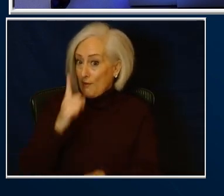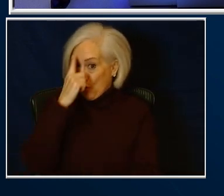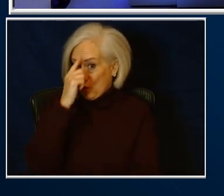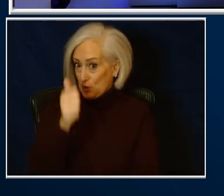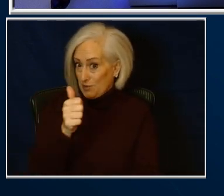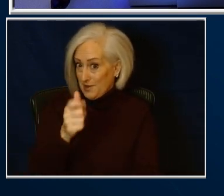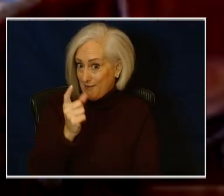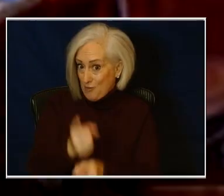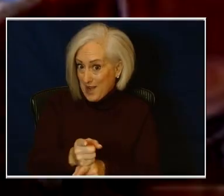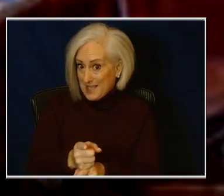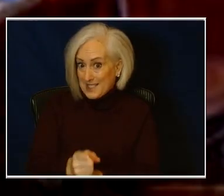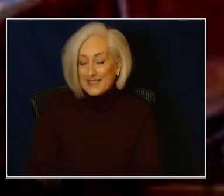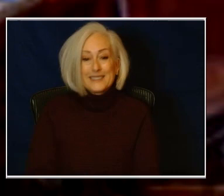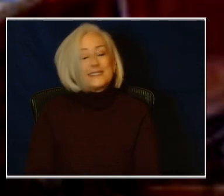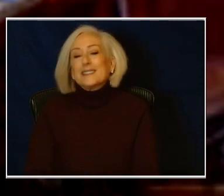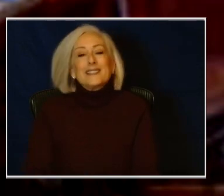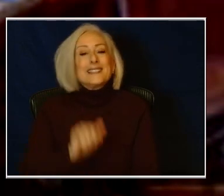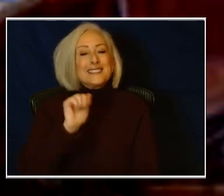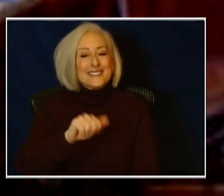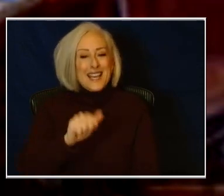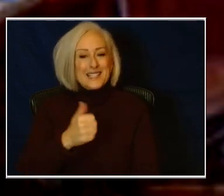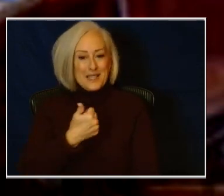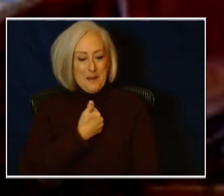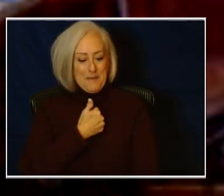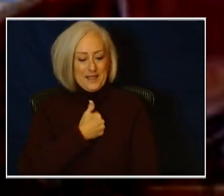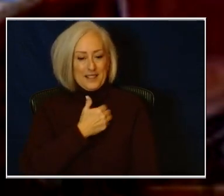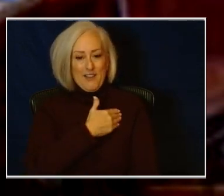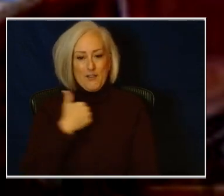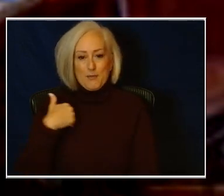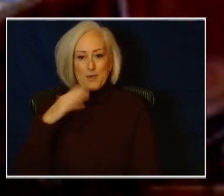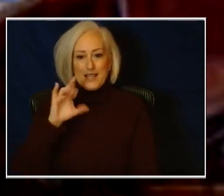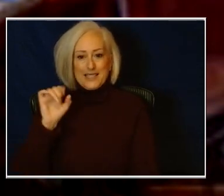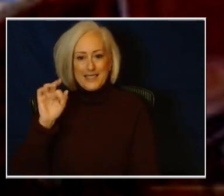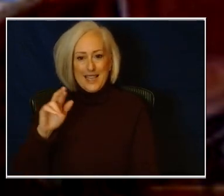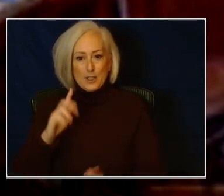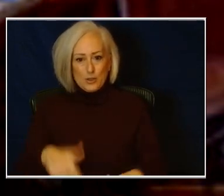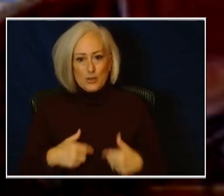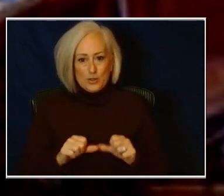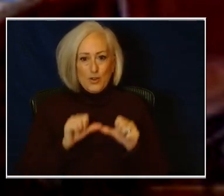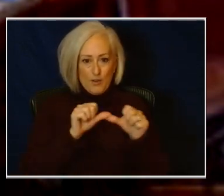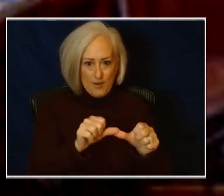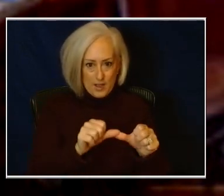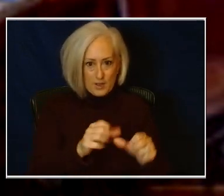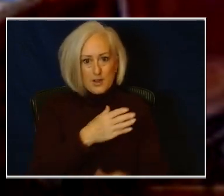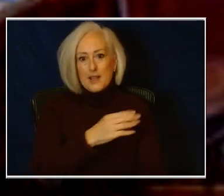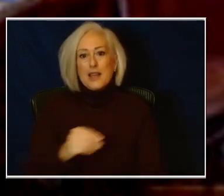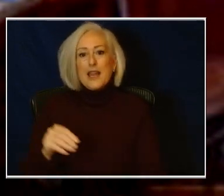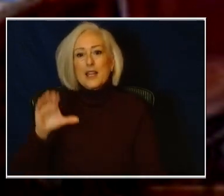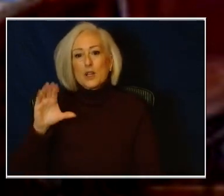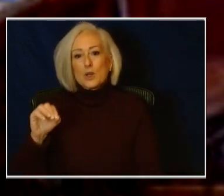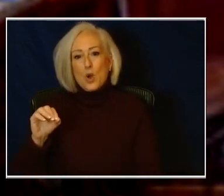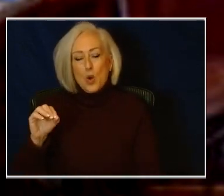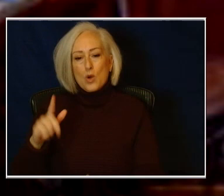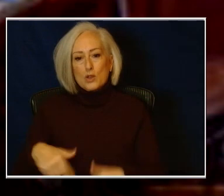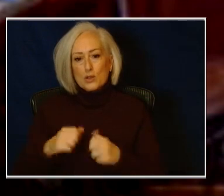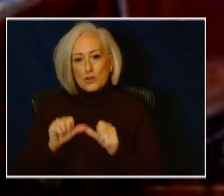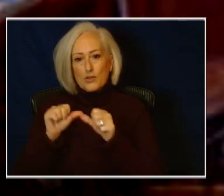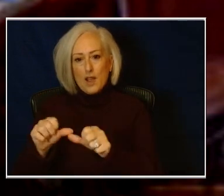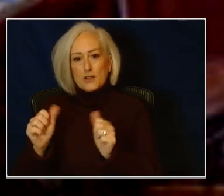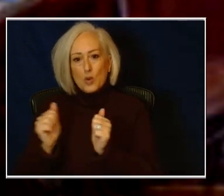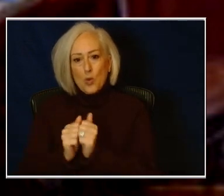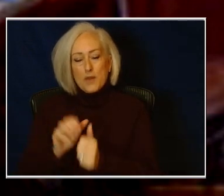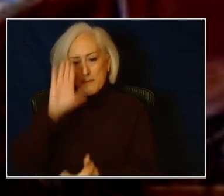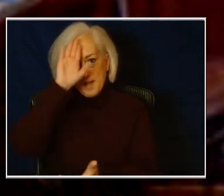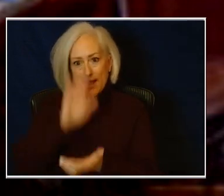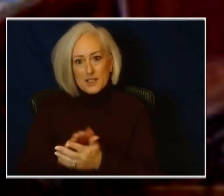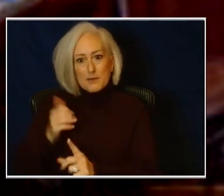Yes, I am a patient. I'm a breast cancer survivor, and I was a co-survivor with my husband who had tonsil cancer and prostate cancer.